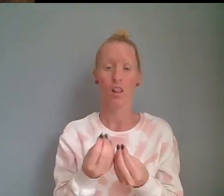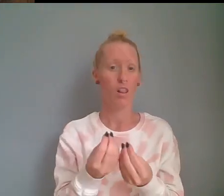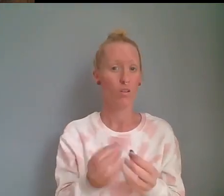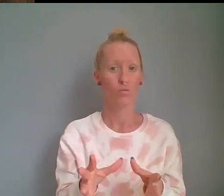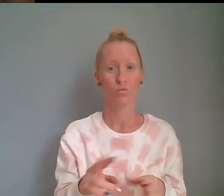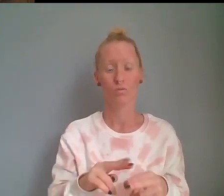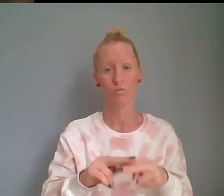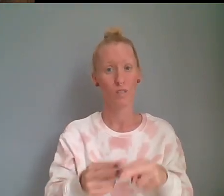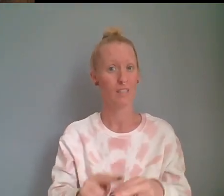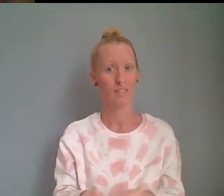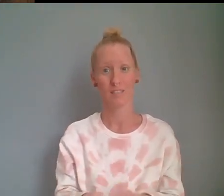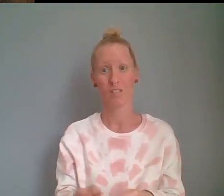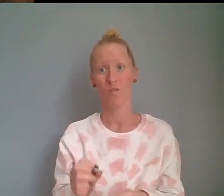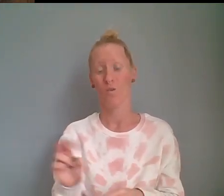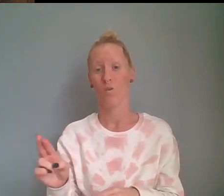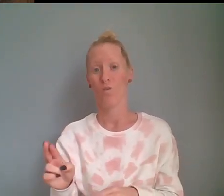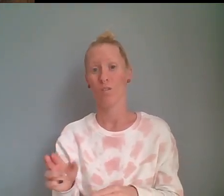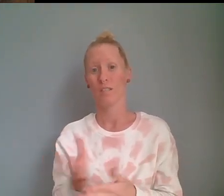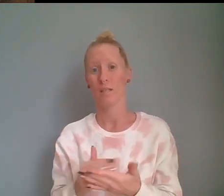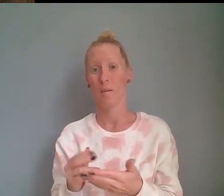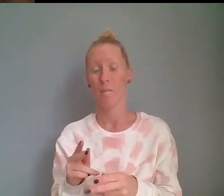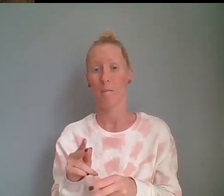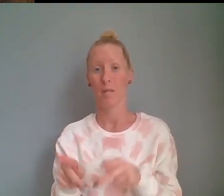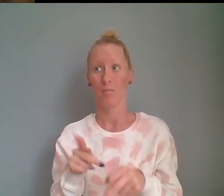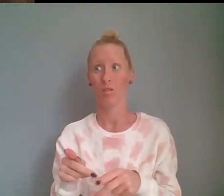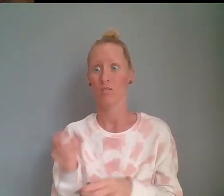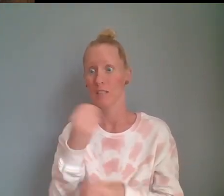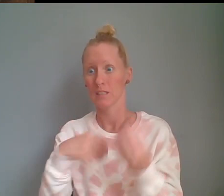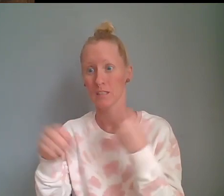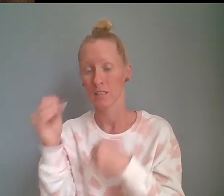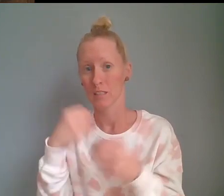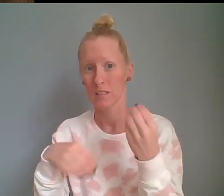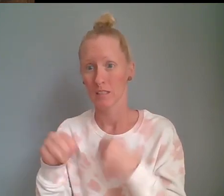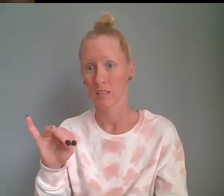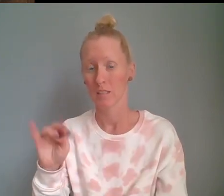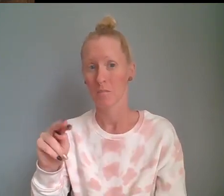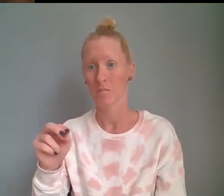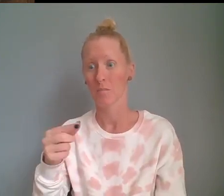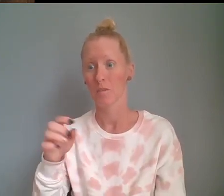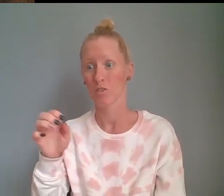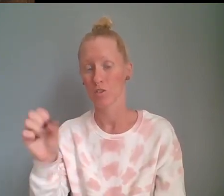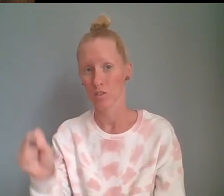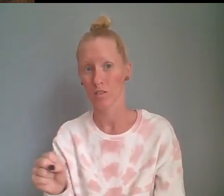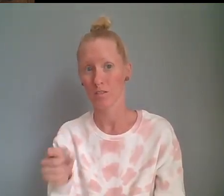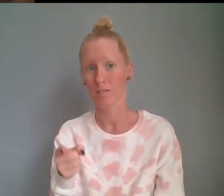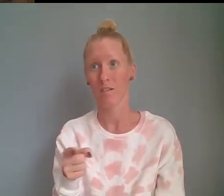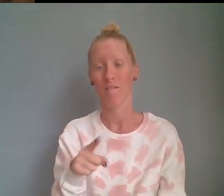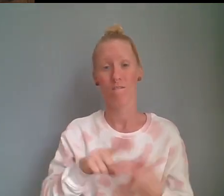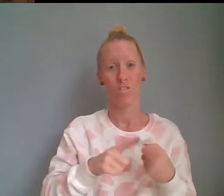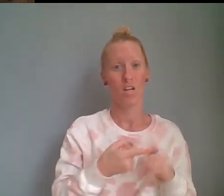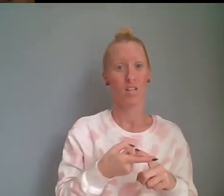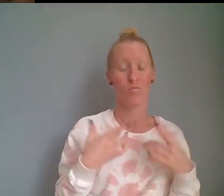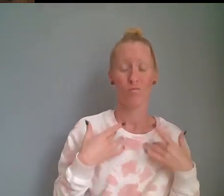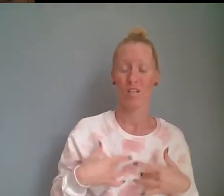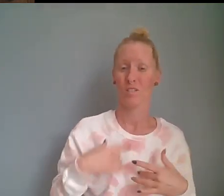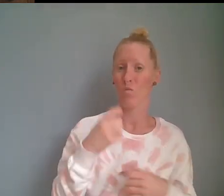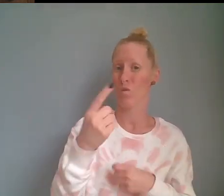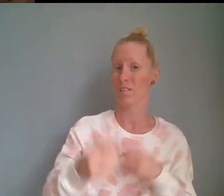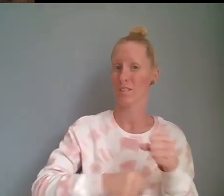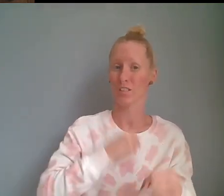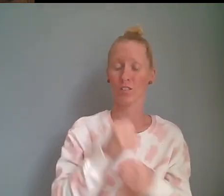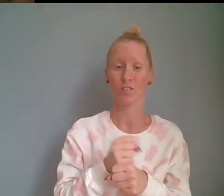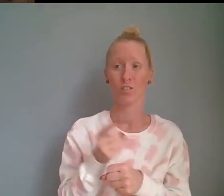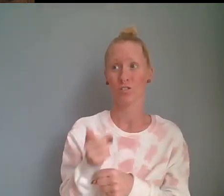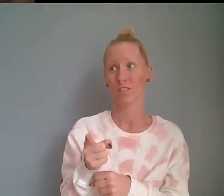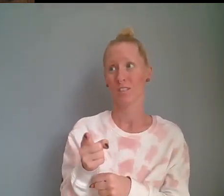weight. Or some people go on eating binges. I had a very good friend who was depressed for about a year, and she gained 50 pounds because she would just